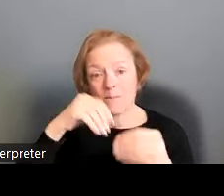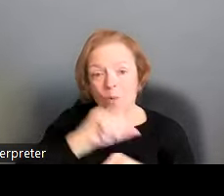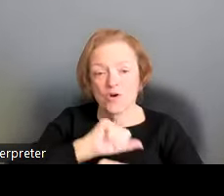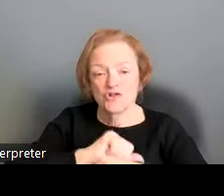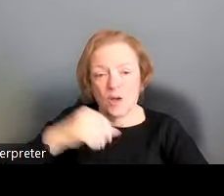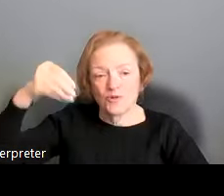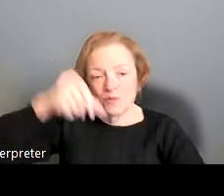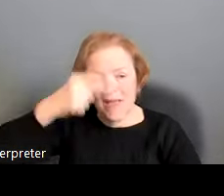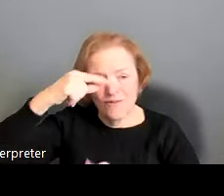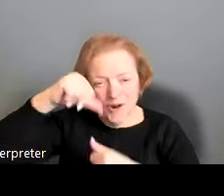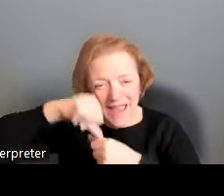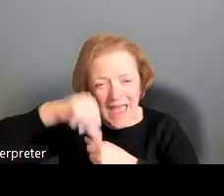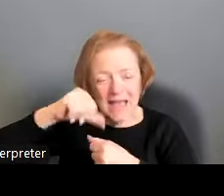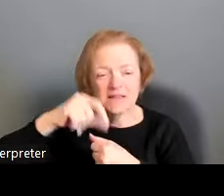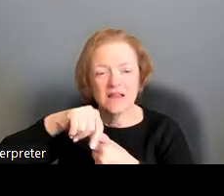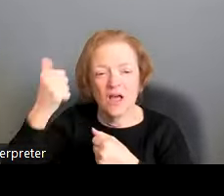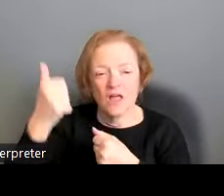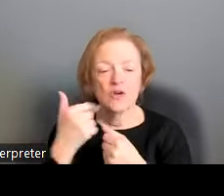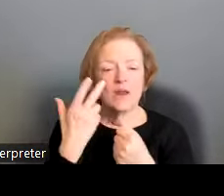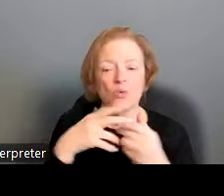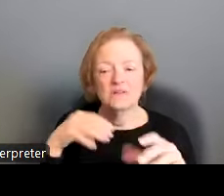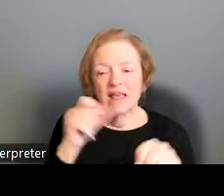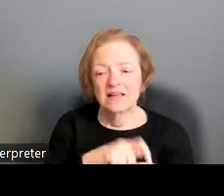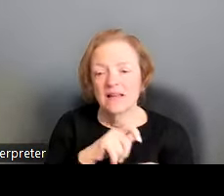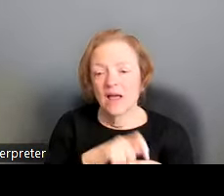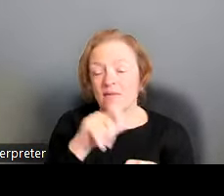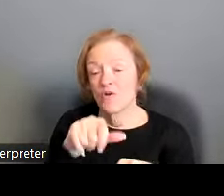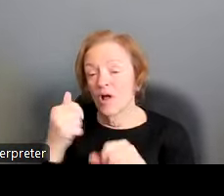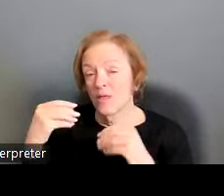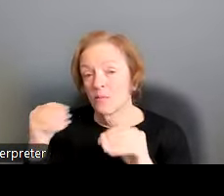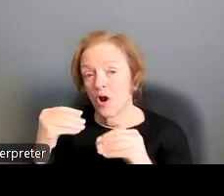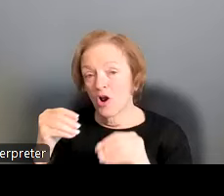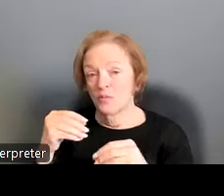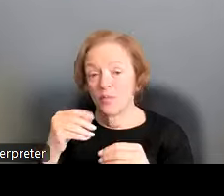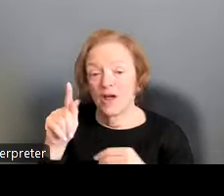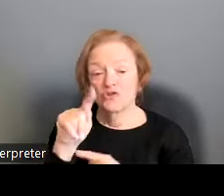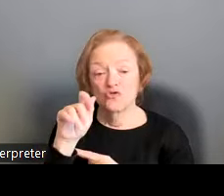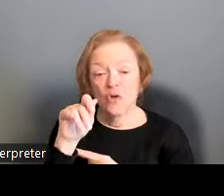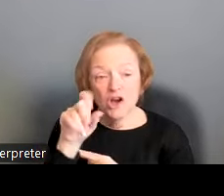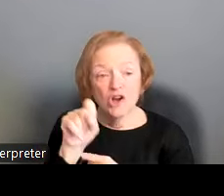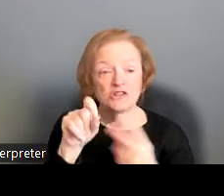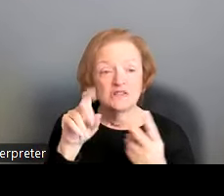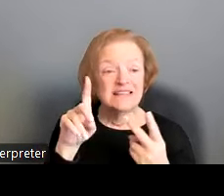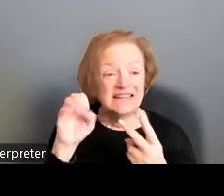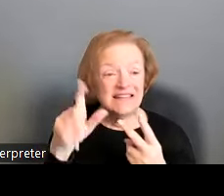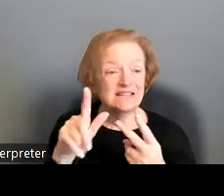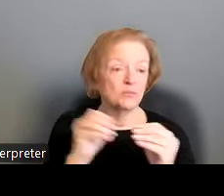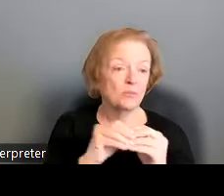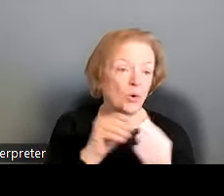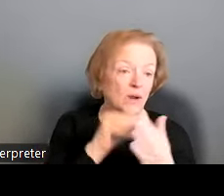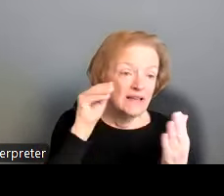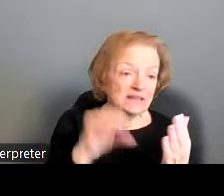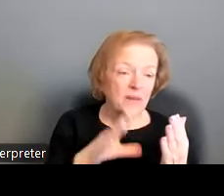into other markets. But truckers and diesel is going to be a lot more expensive. And so it's going to filter